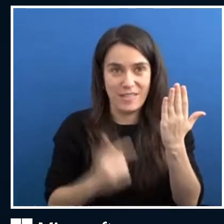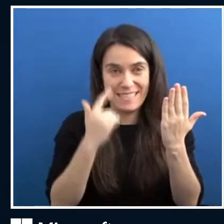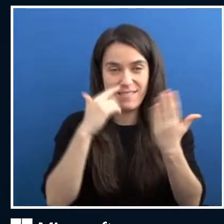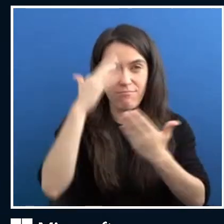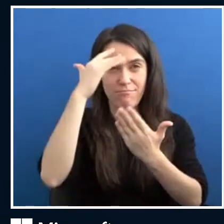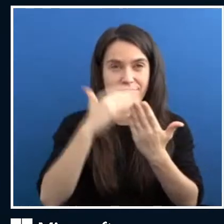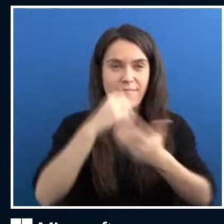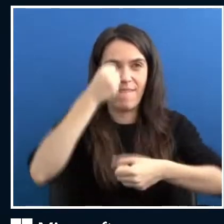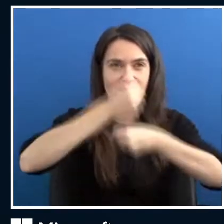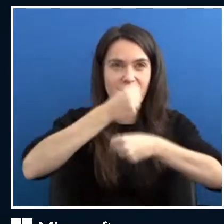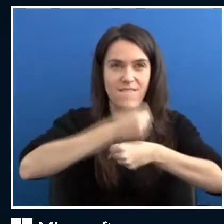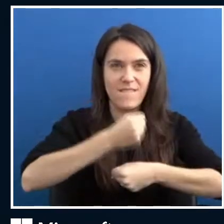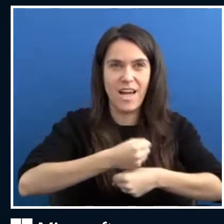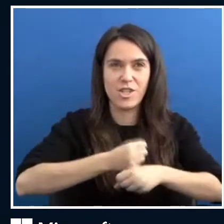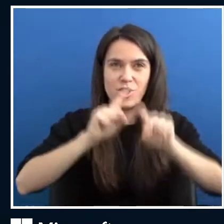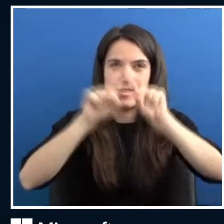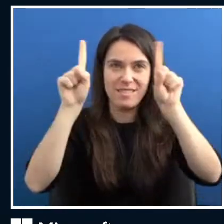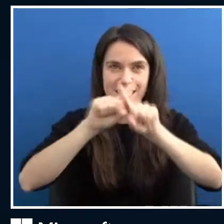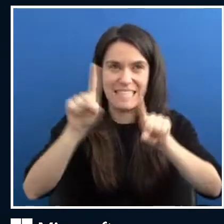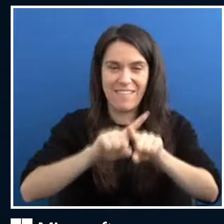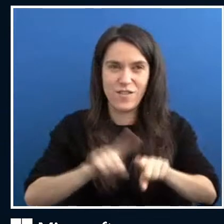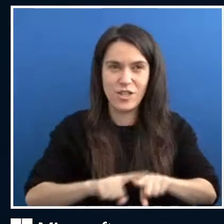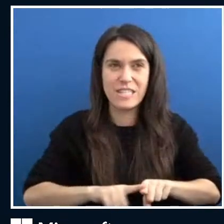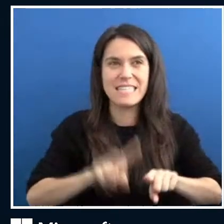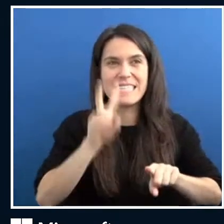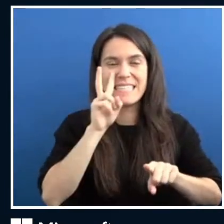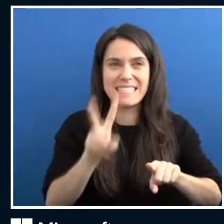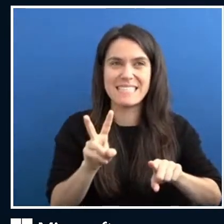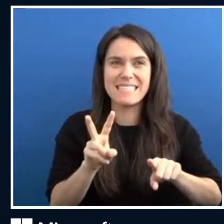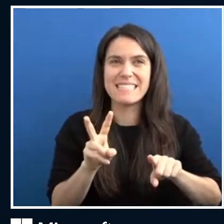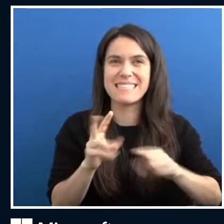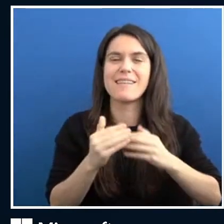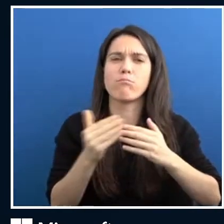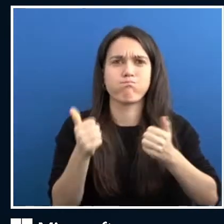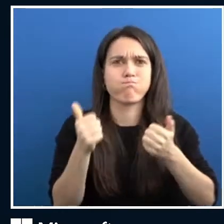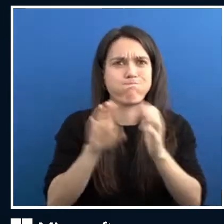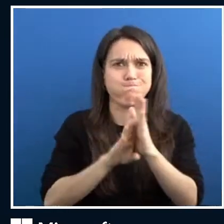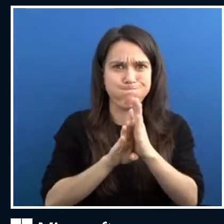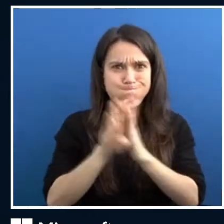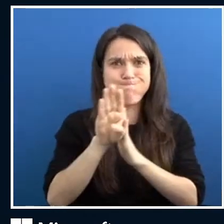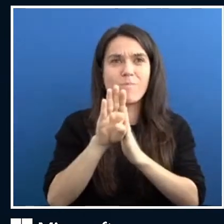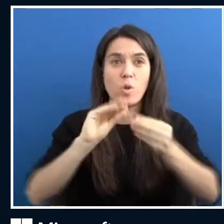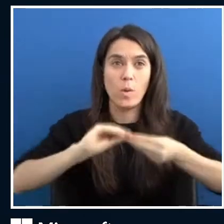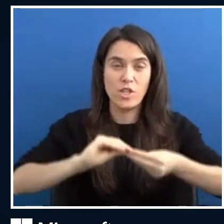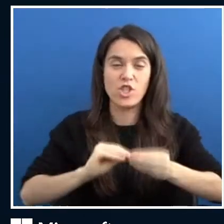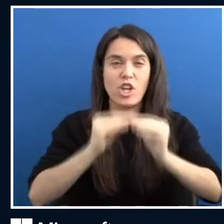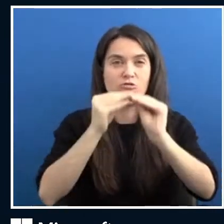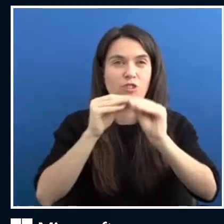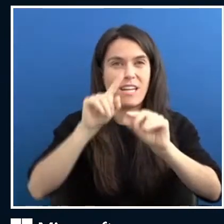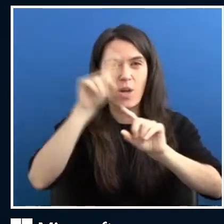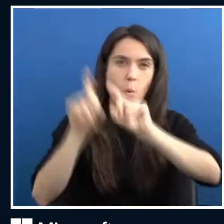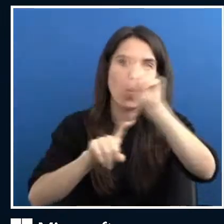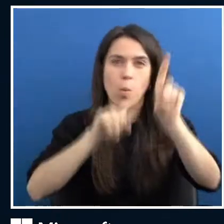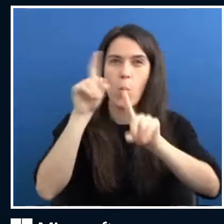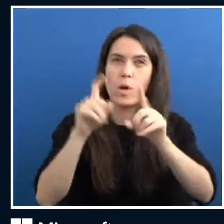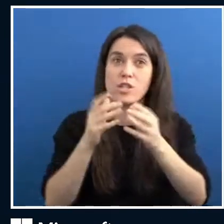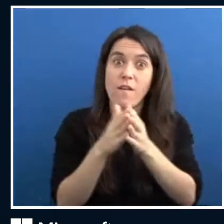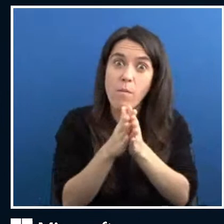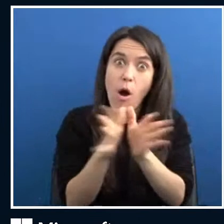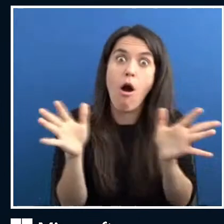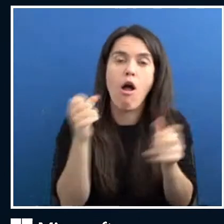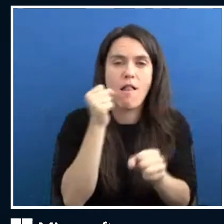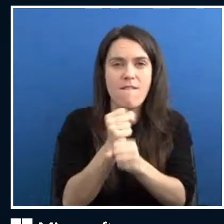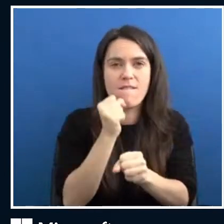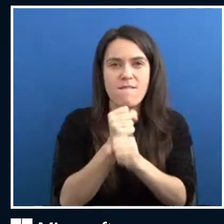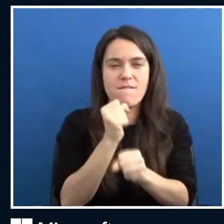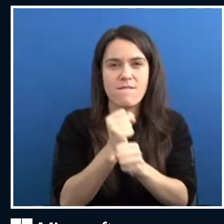these functions, it's in a Jupyter notebook, right? So we generate the questions from all of these functions, and then we